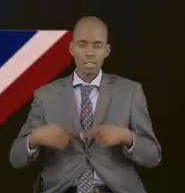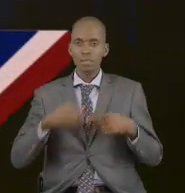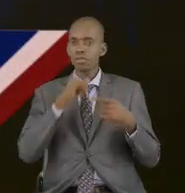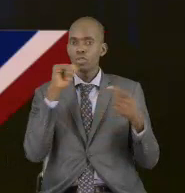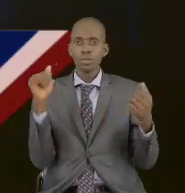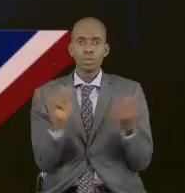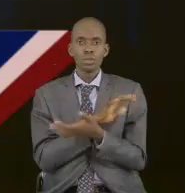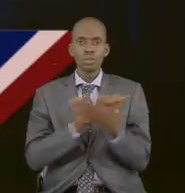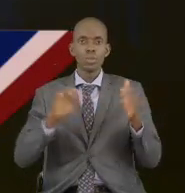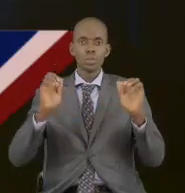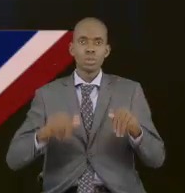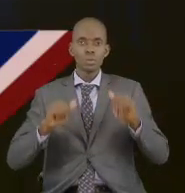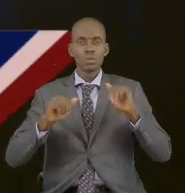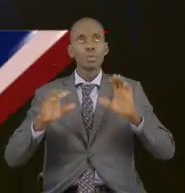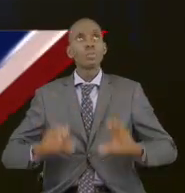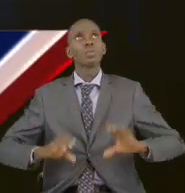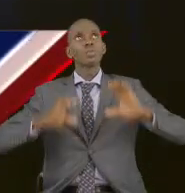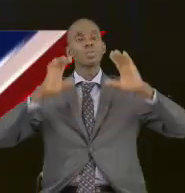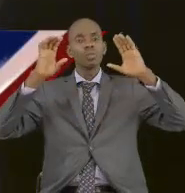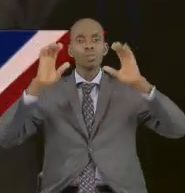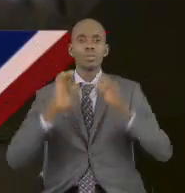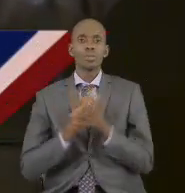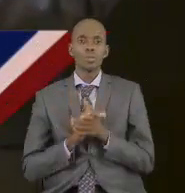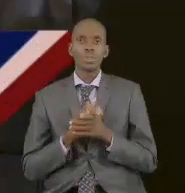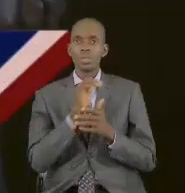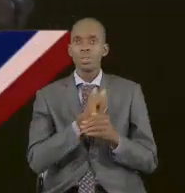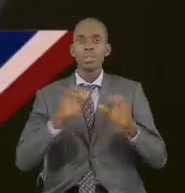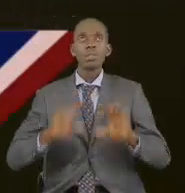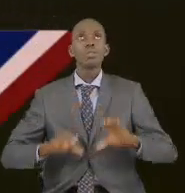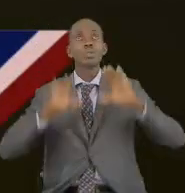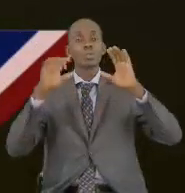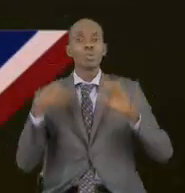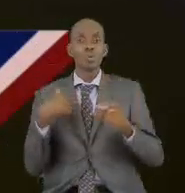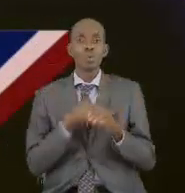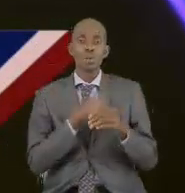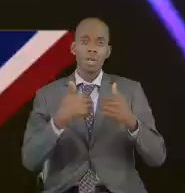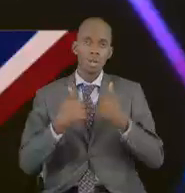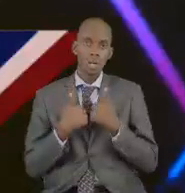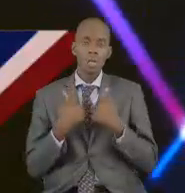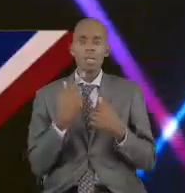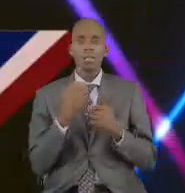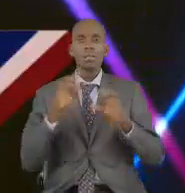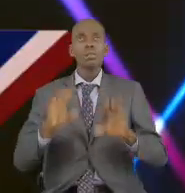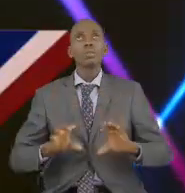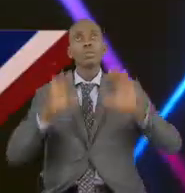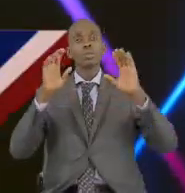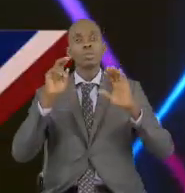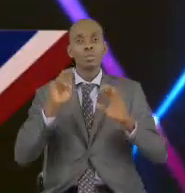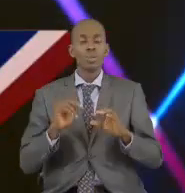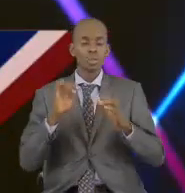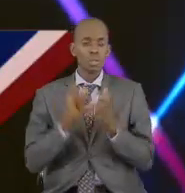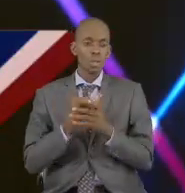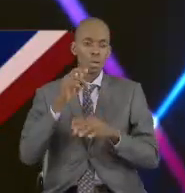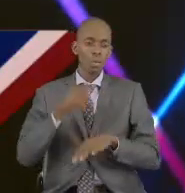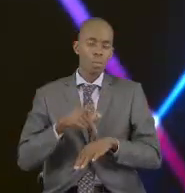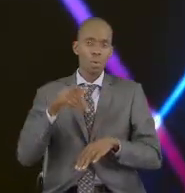indestructible consecration. The consecration we have and the consecration Paul the Apostle had from